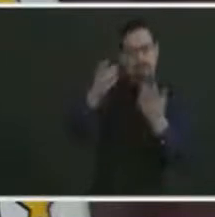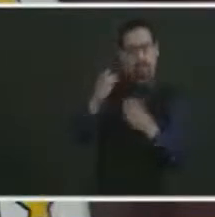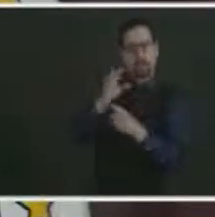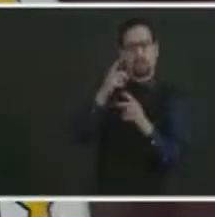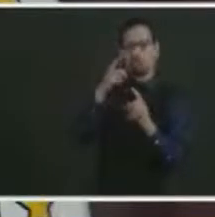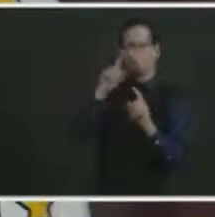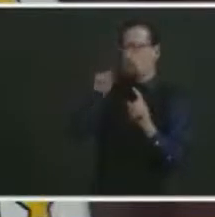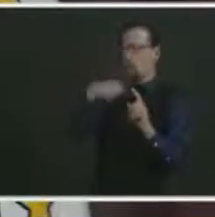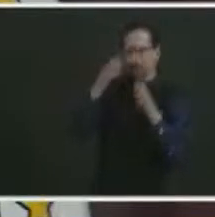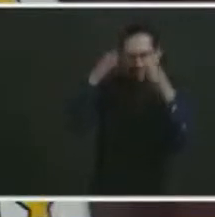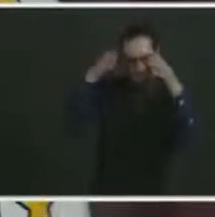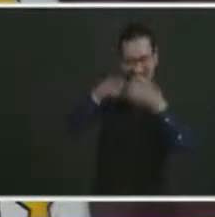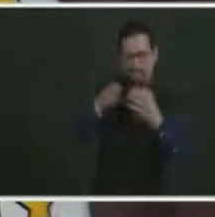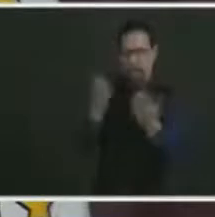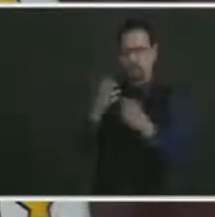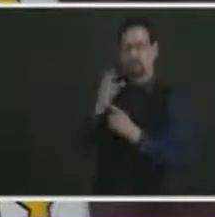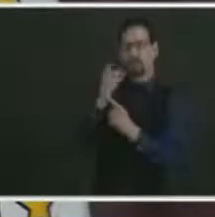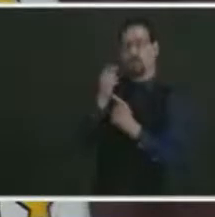your phone.